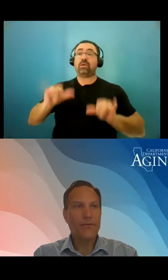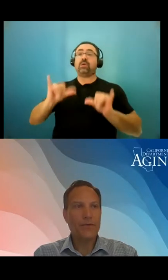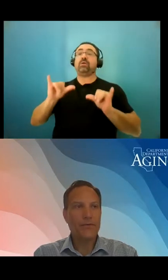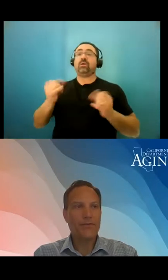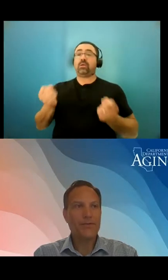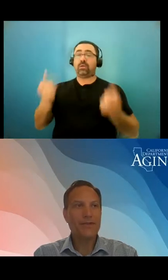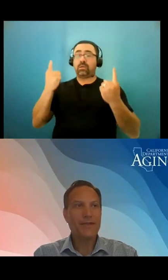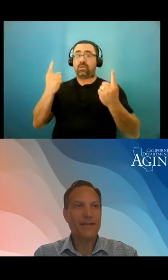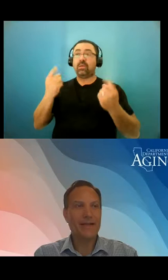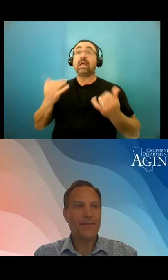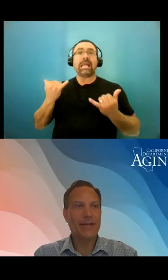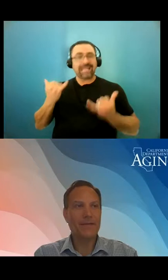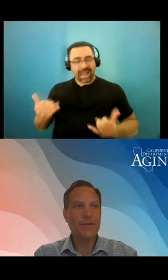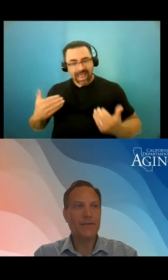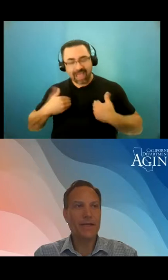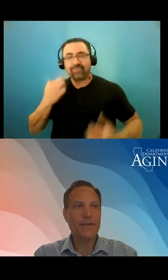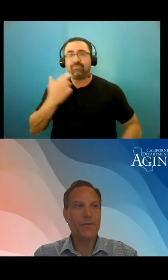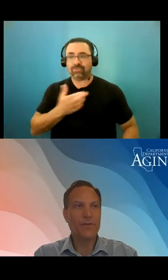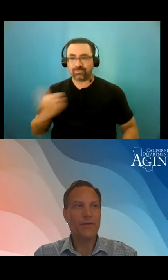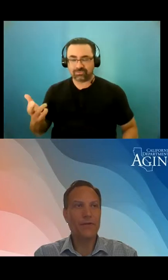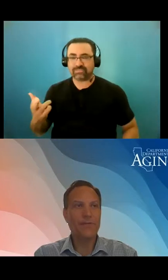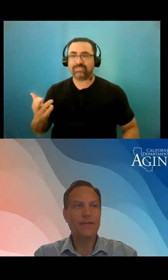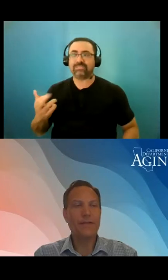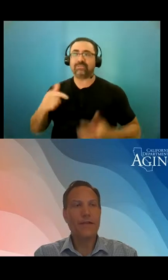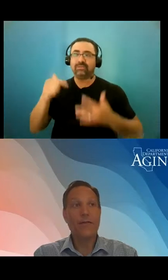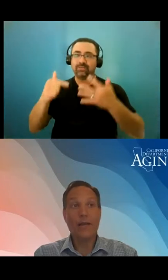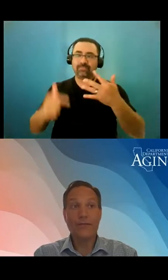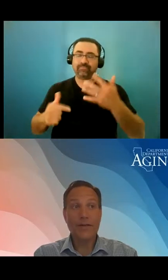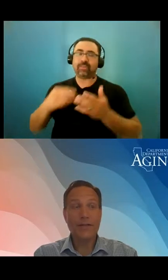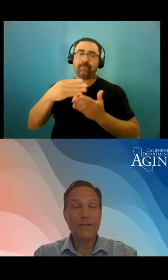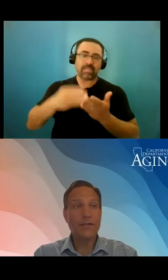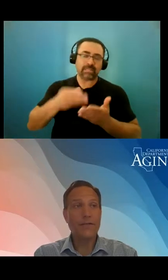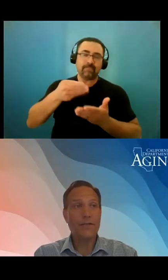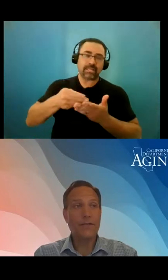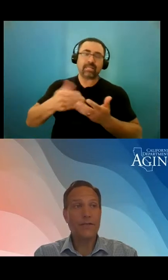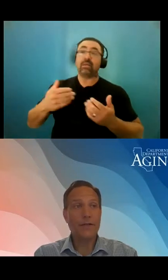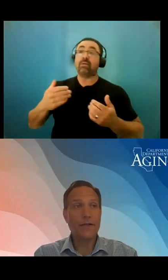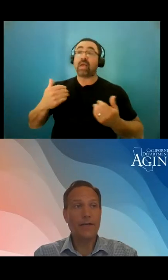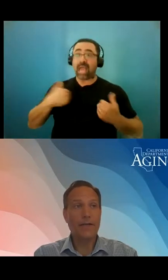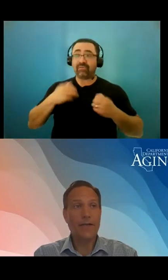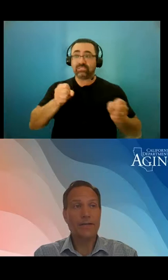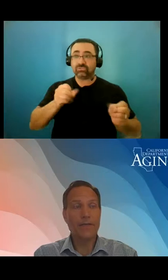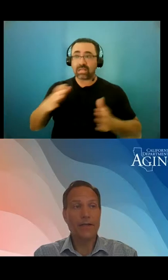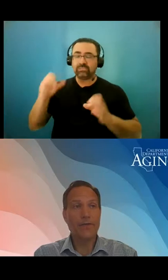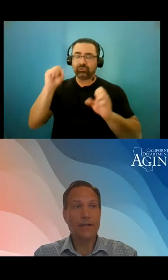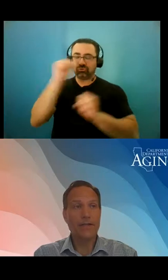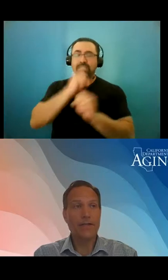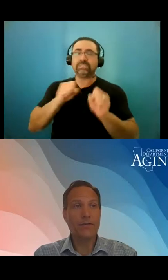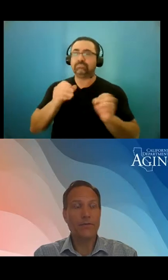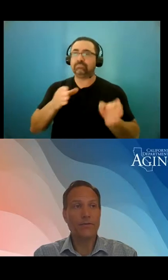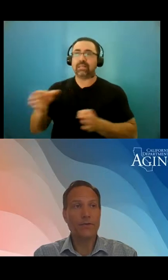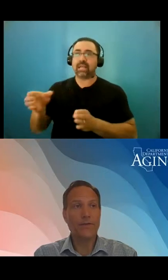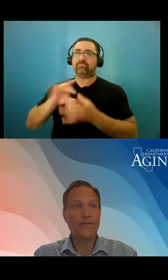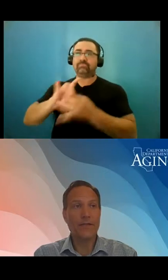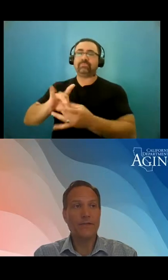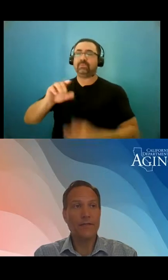we have the resources, as Thomas has said, through our budget updates. We have the strategy, which is spelled out in our master plan for aging and